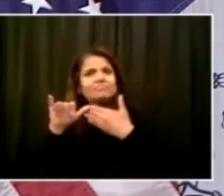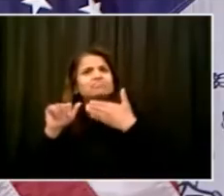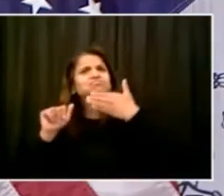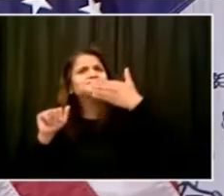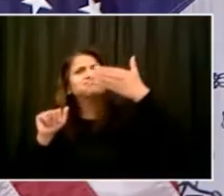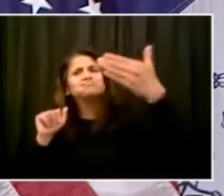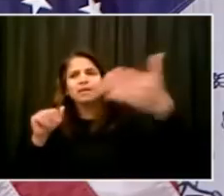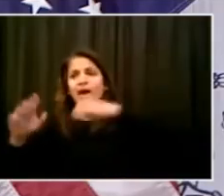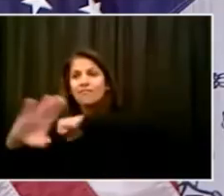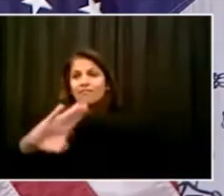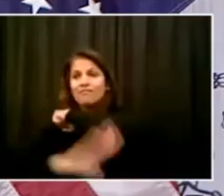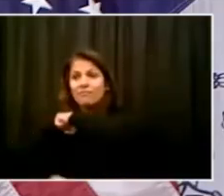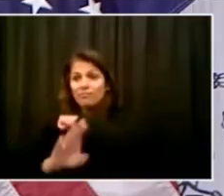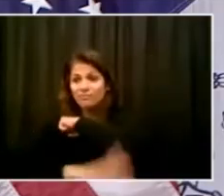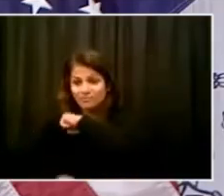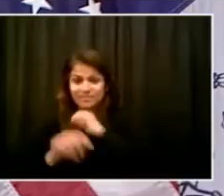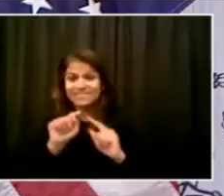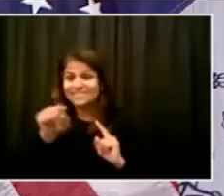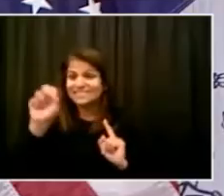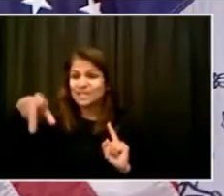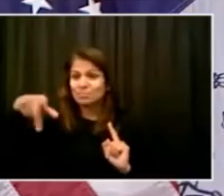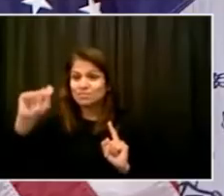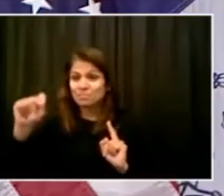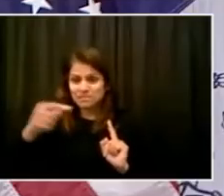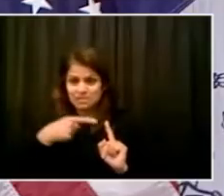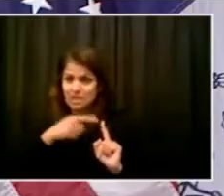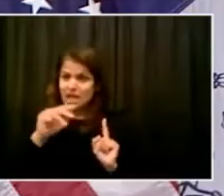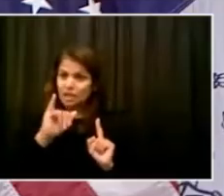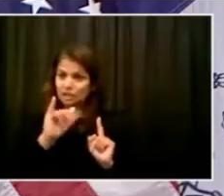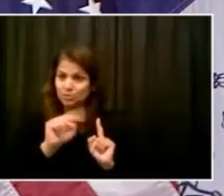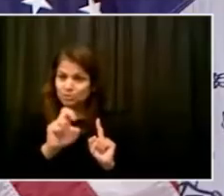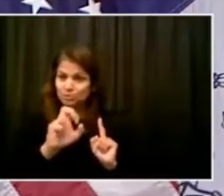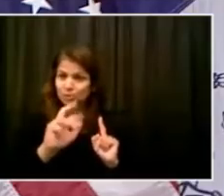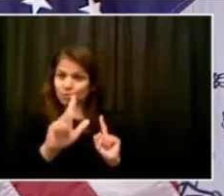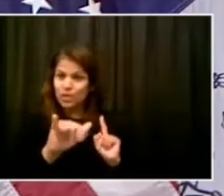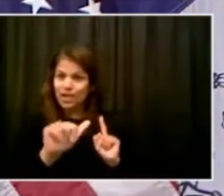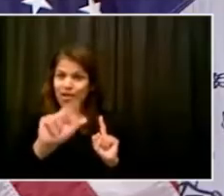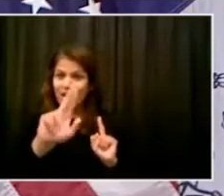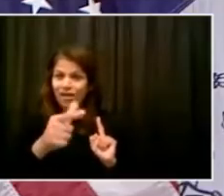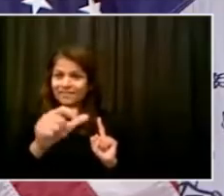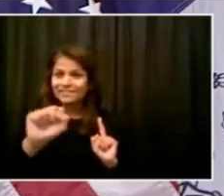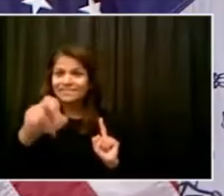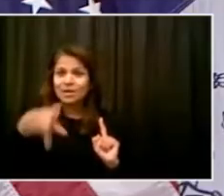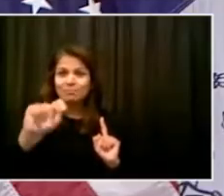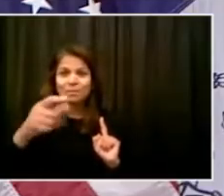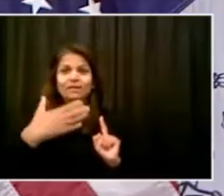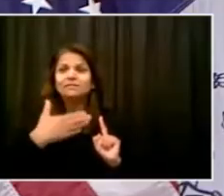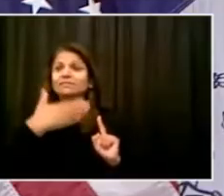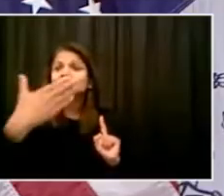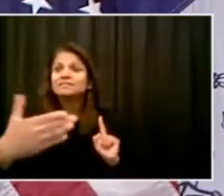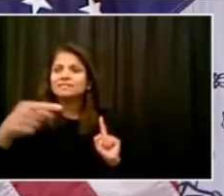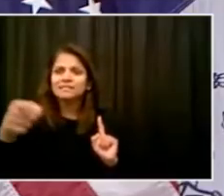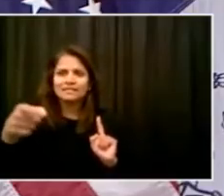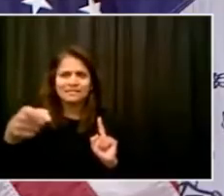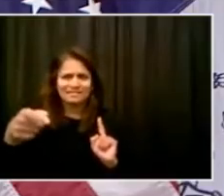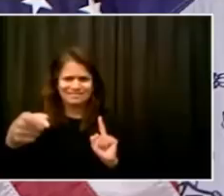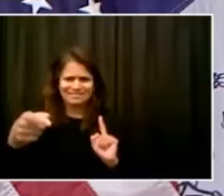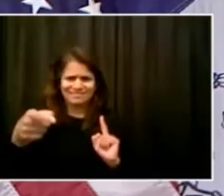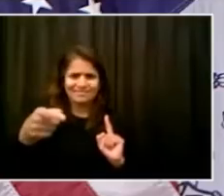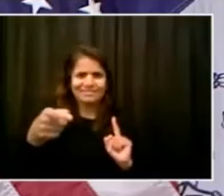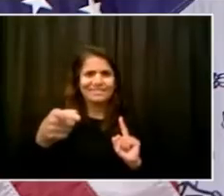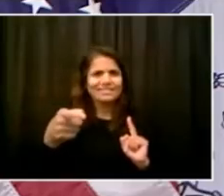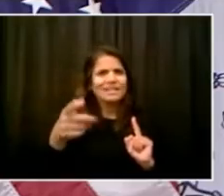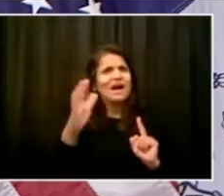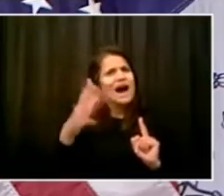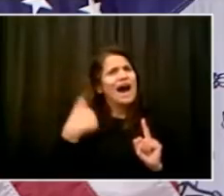to have a plan A. Plan A is reopen the schools. We've obviously been honest. I've been honest. The chancellor's been